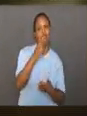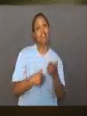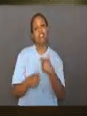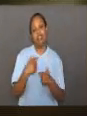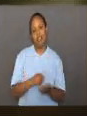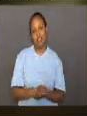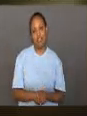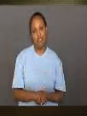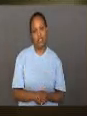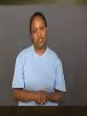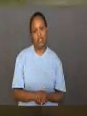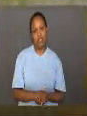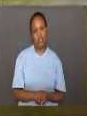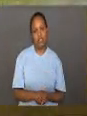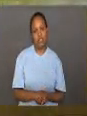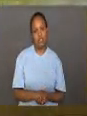gained force.